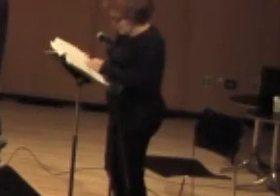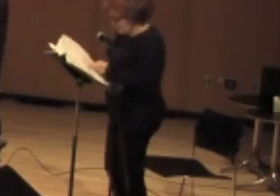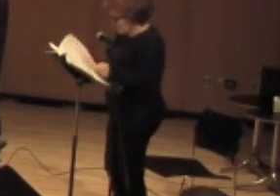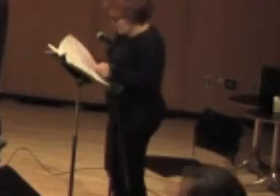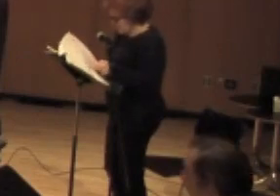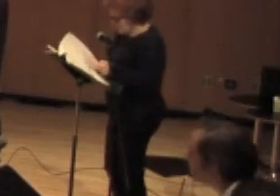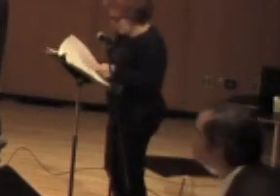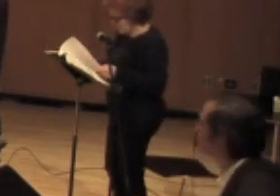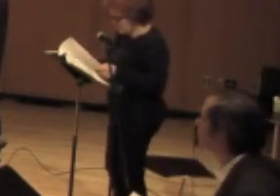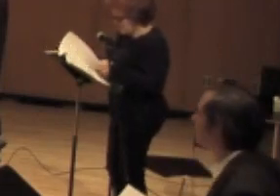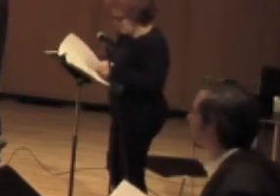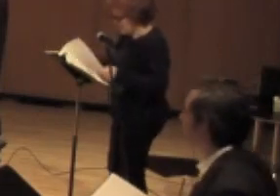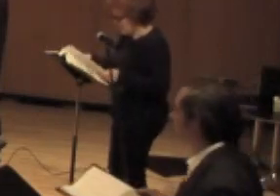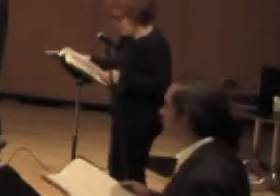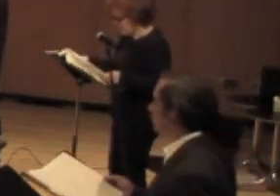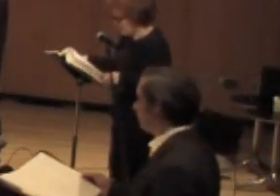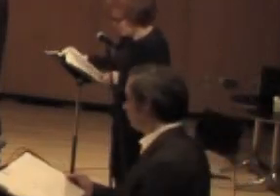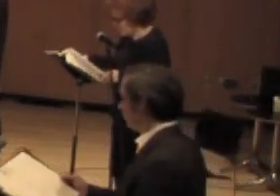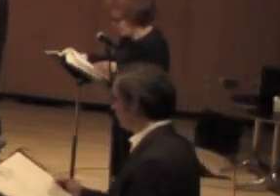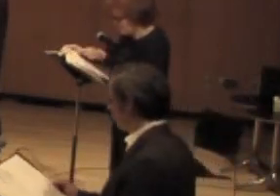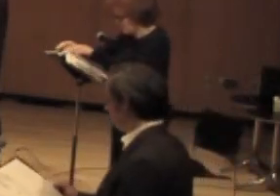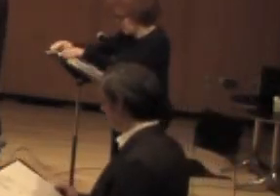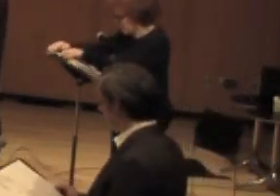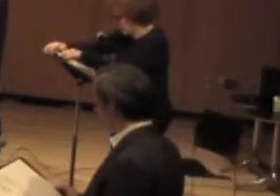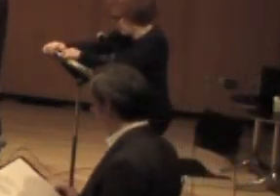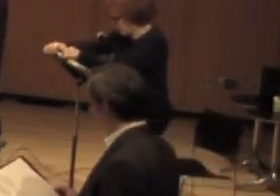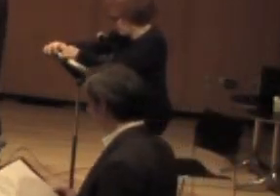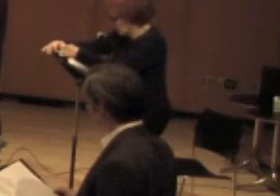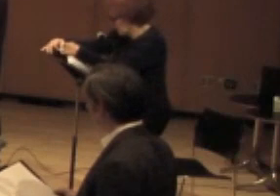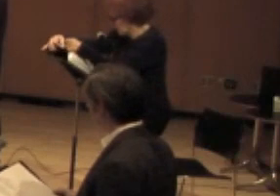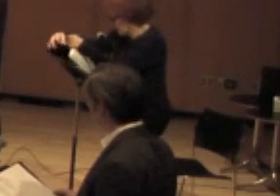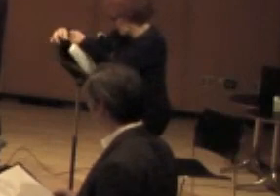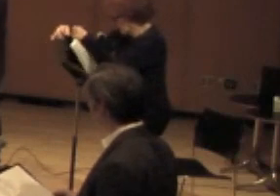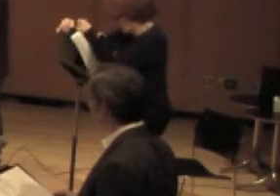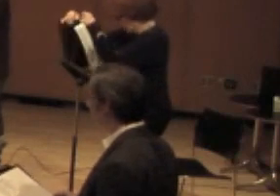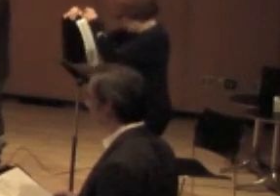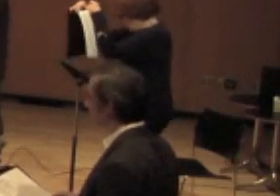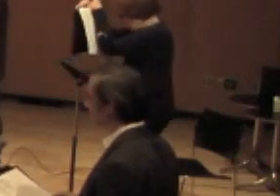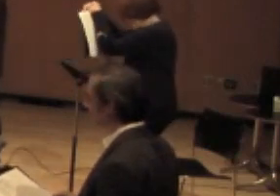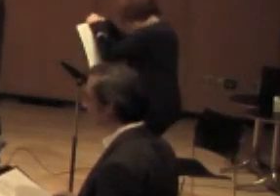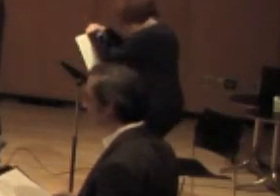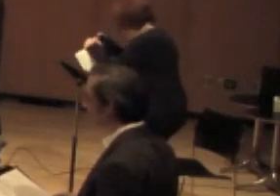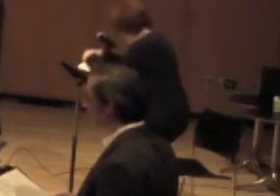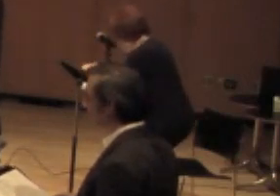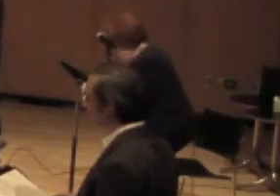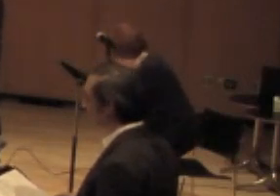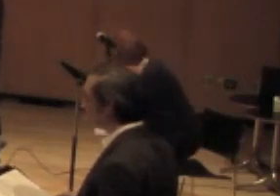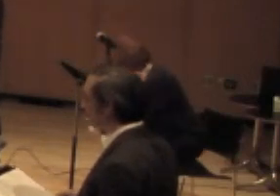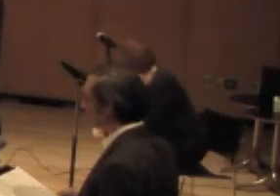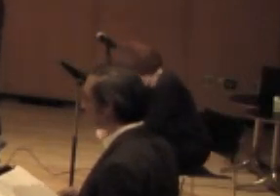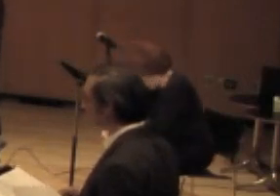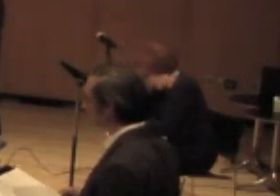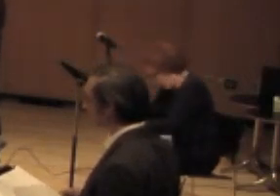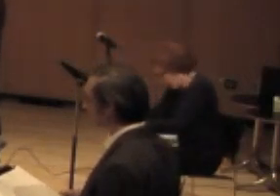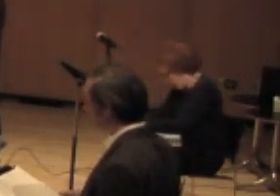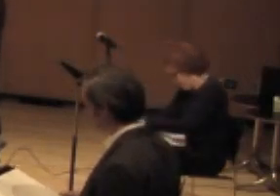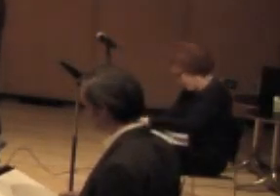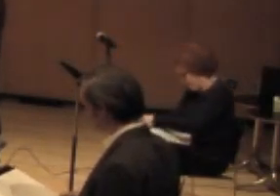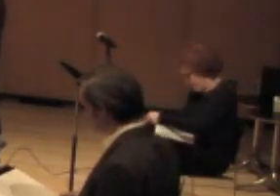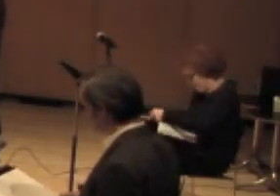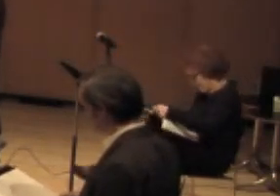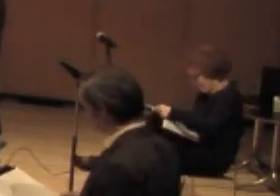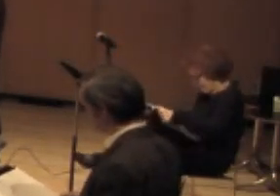young man comes in looks towards a young woman who turns away it's possible